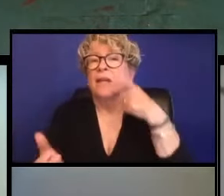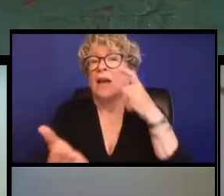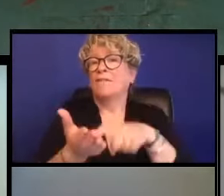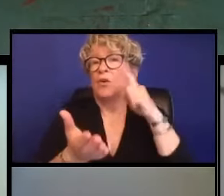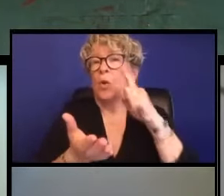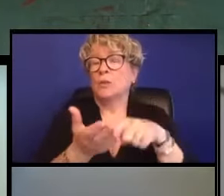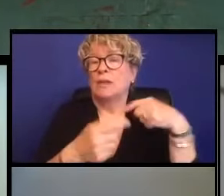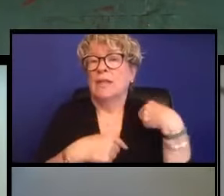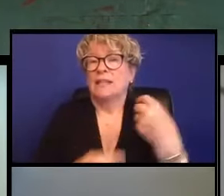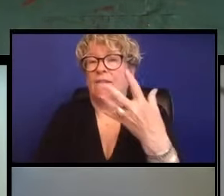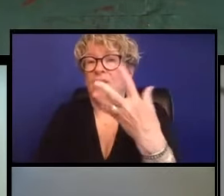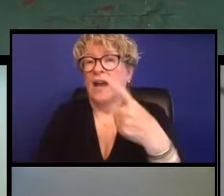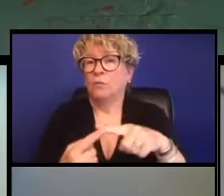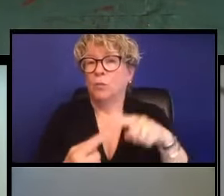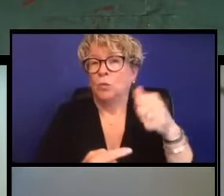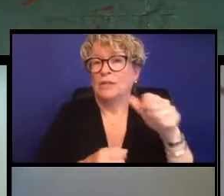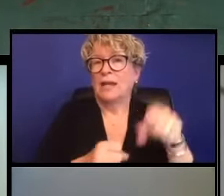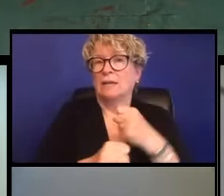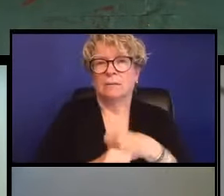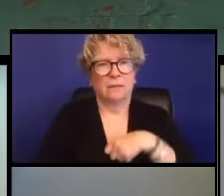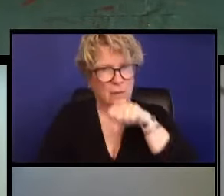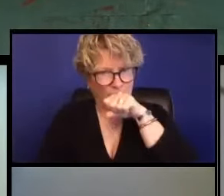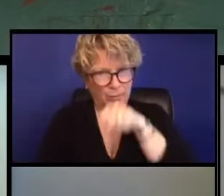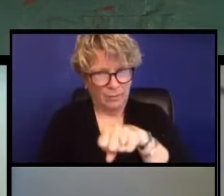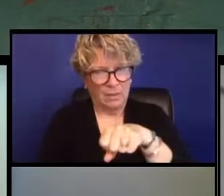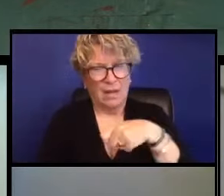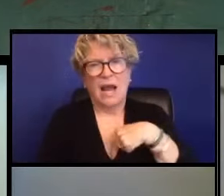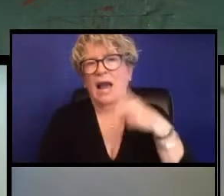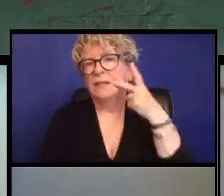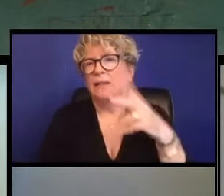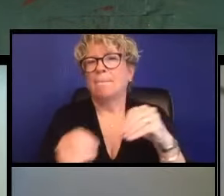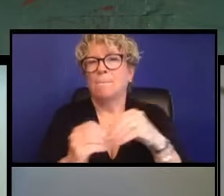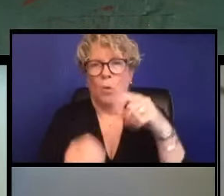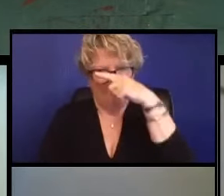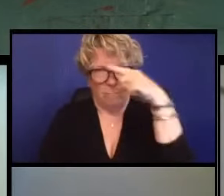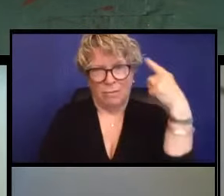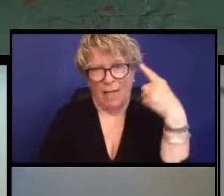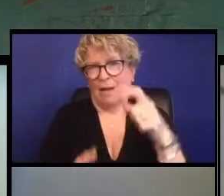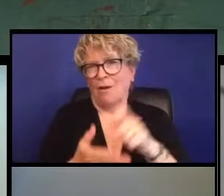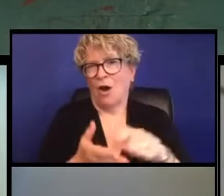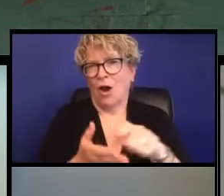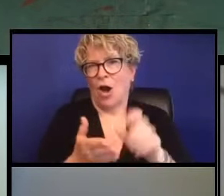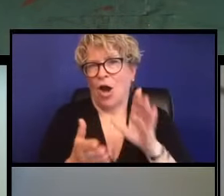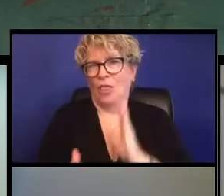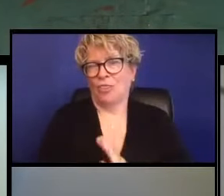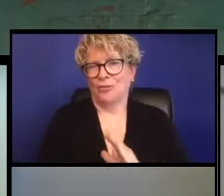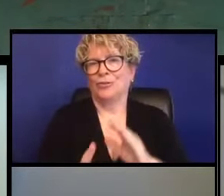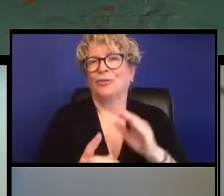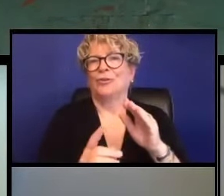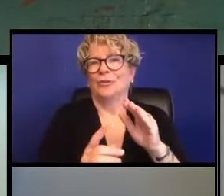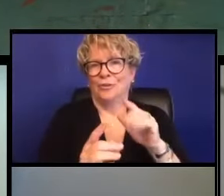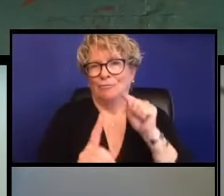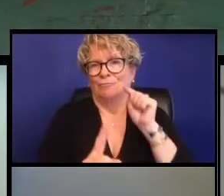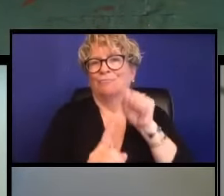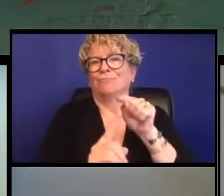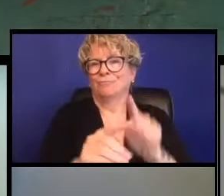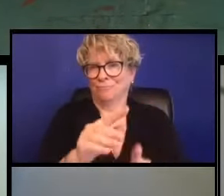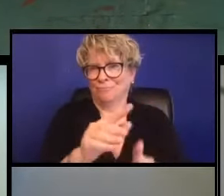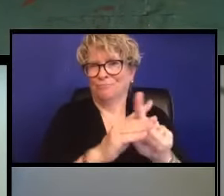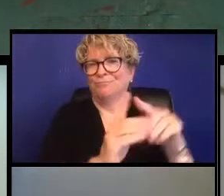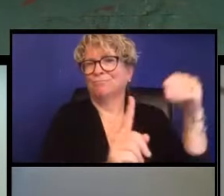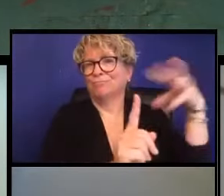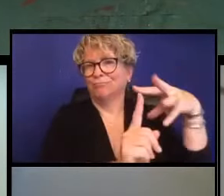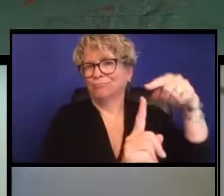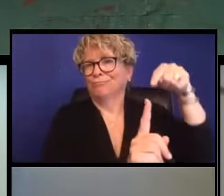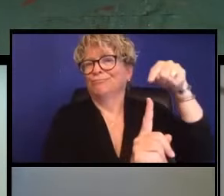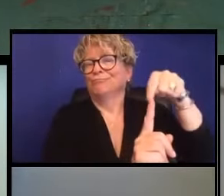love is that I'm seeing more Black authors being spotlighted. And that's for a variety of reasons, including the